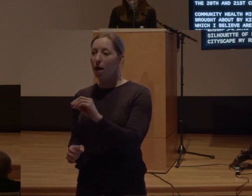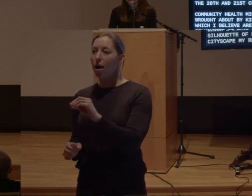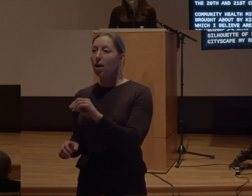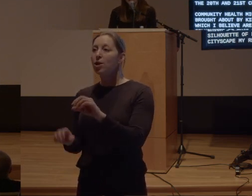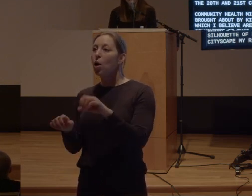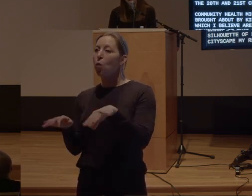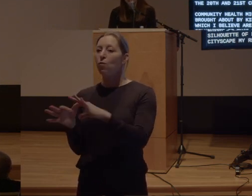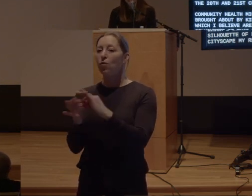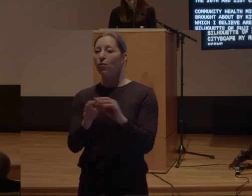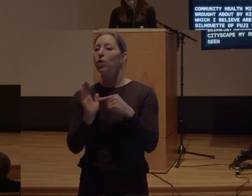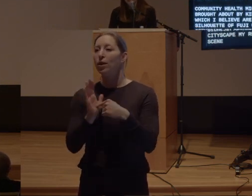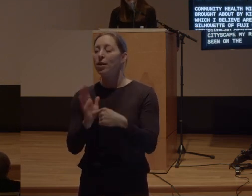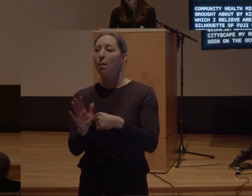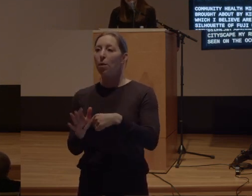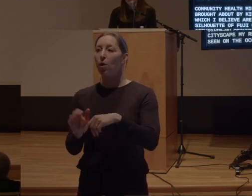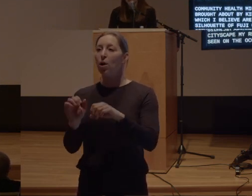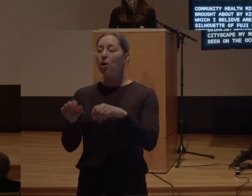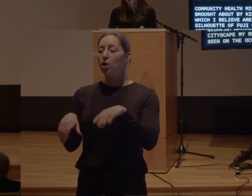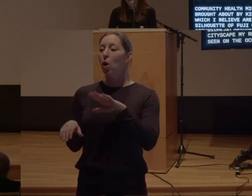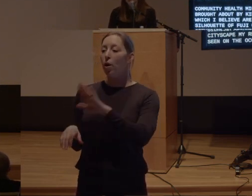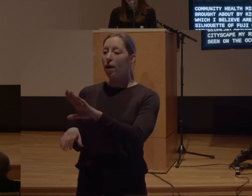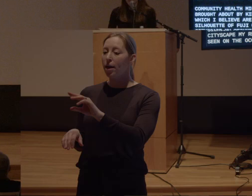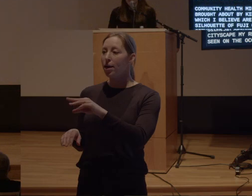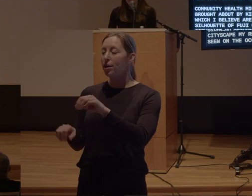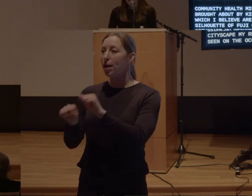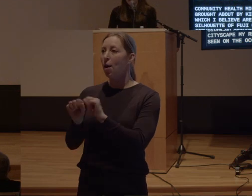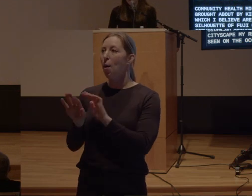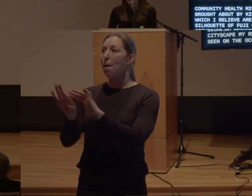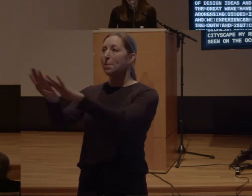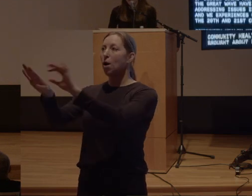Hood seen on the occasional sunny day in Portland.